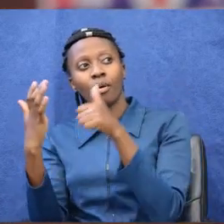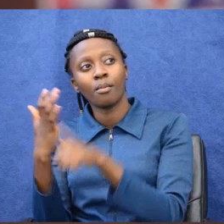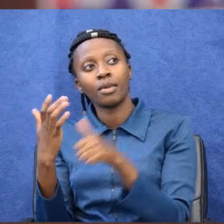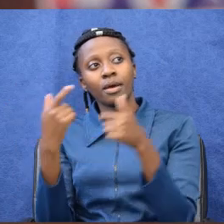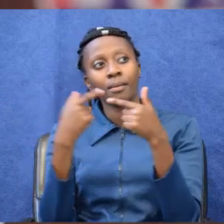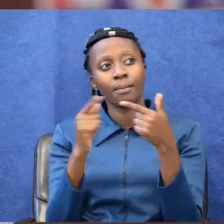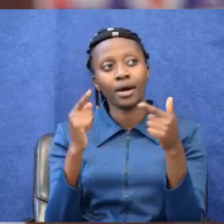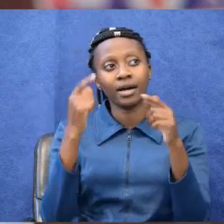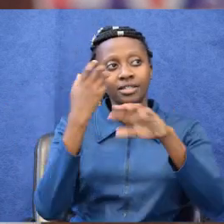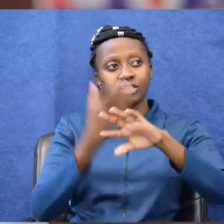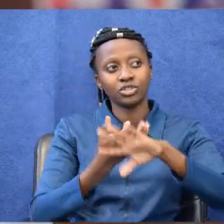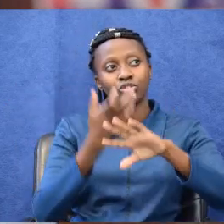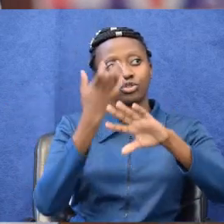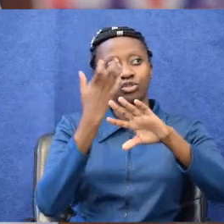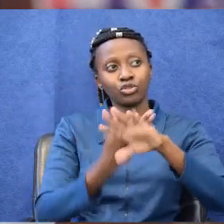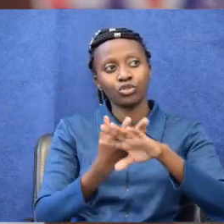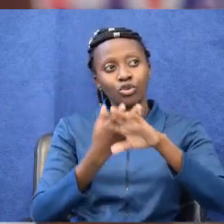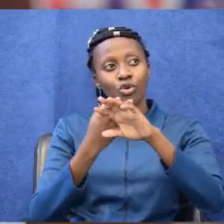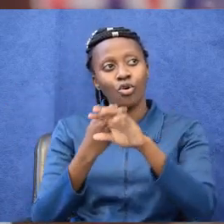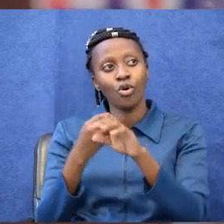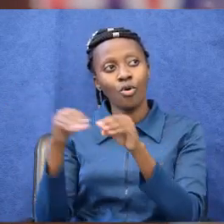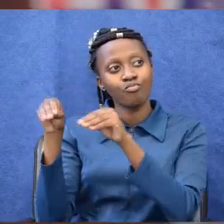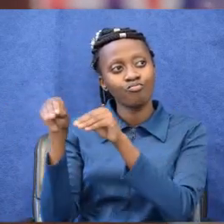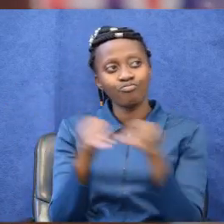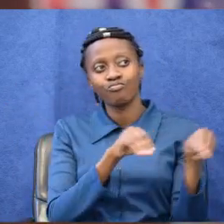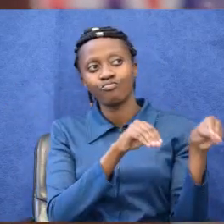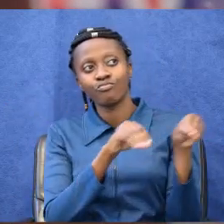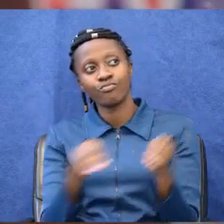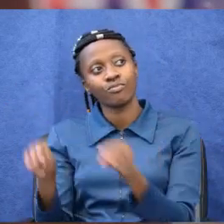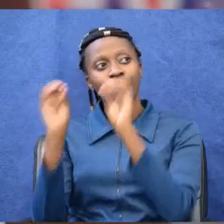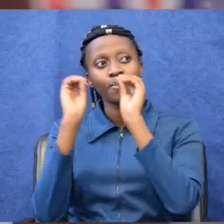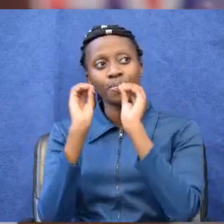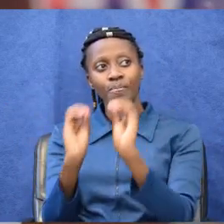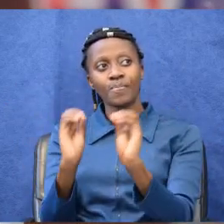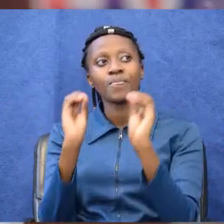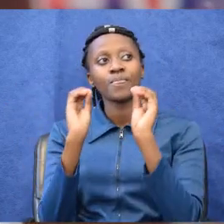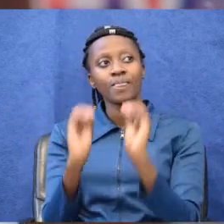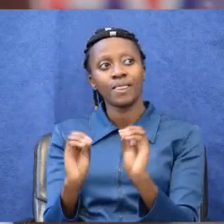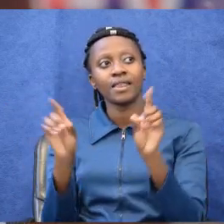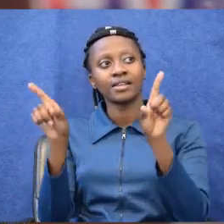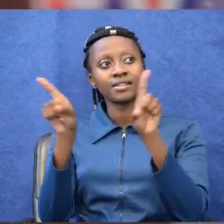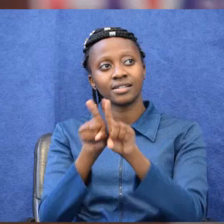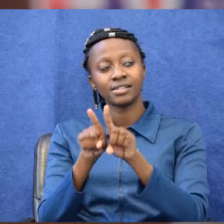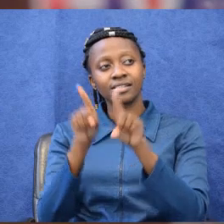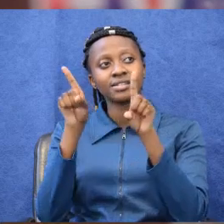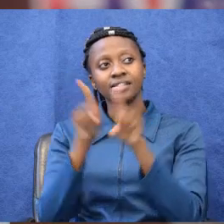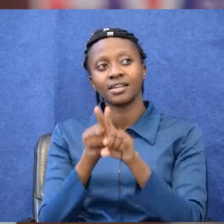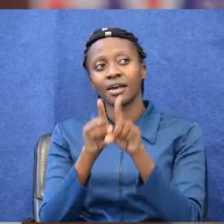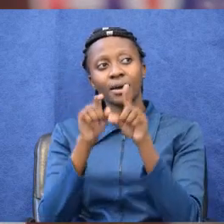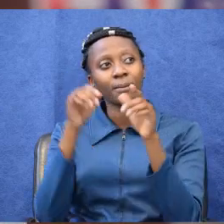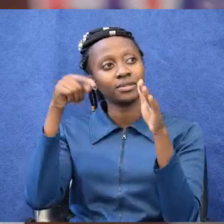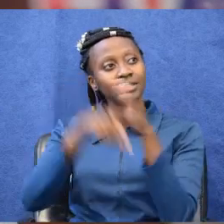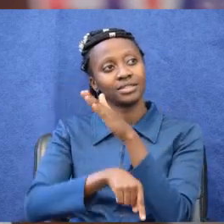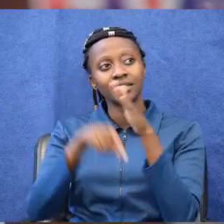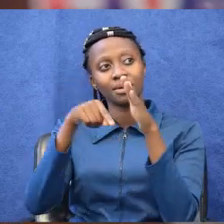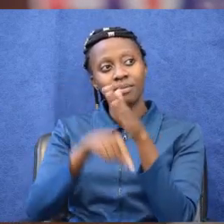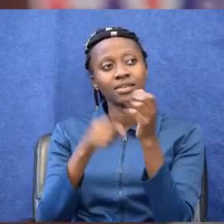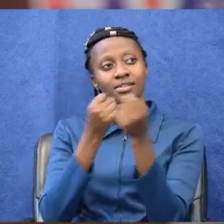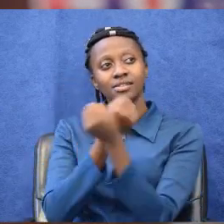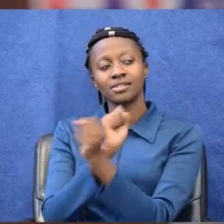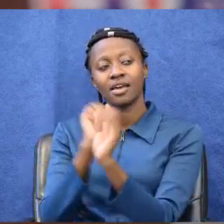the rock which cannot move, grounded firm and deep in the